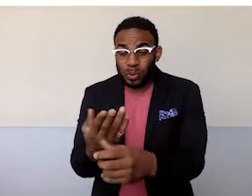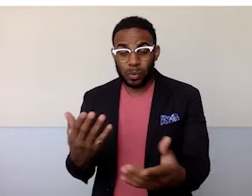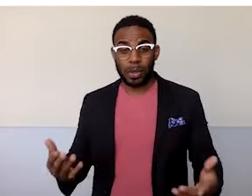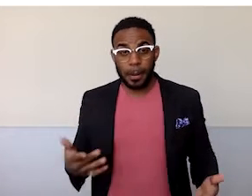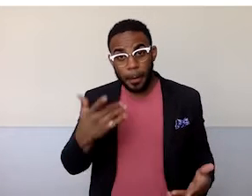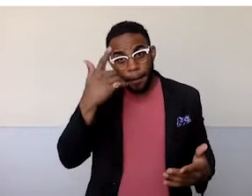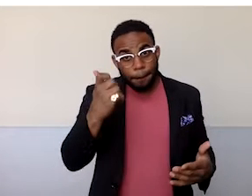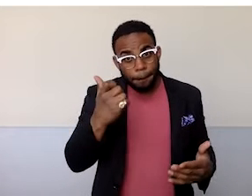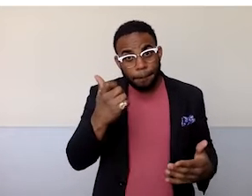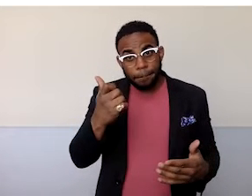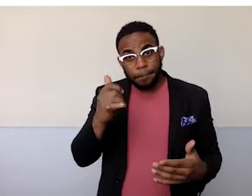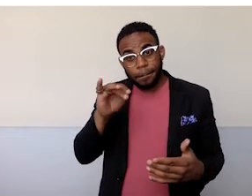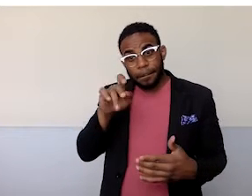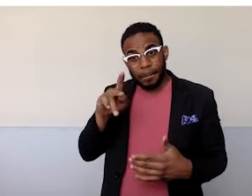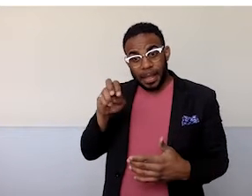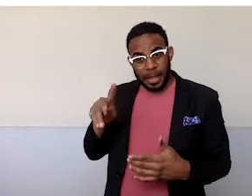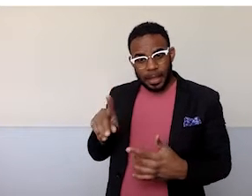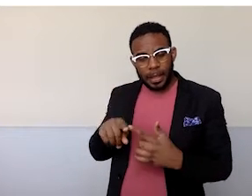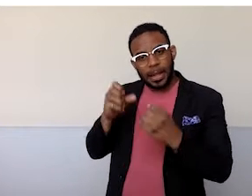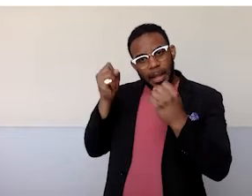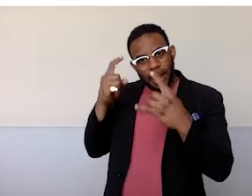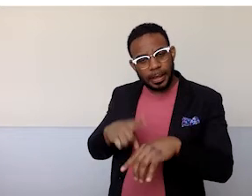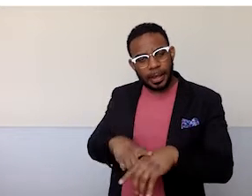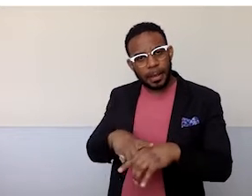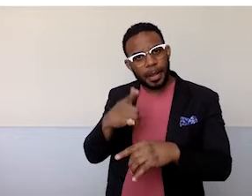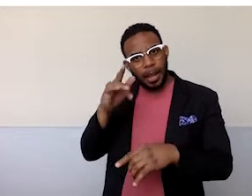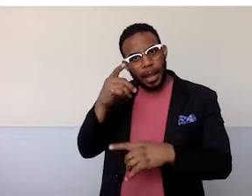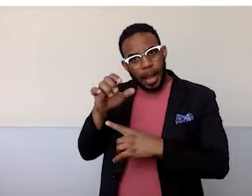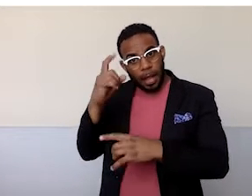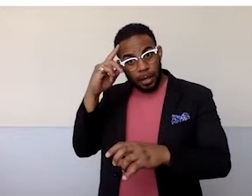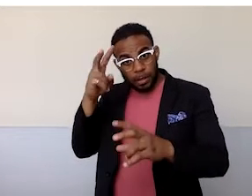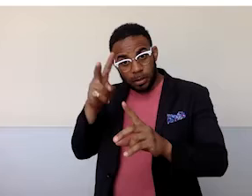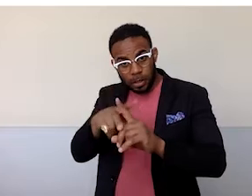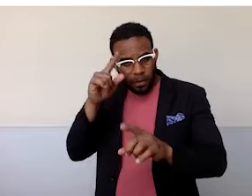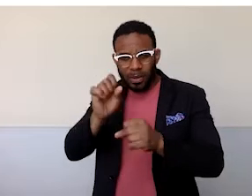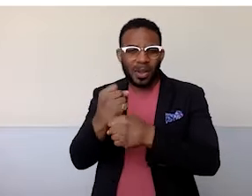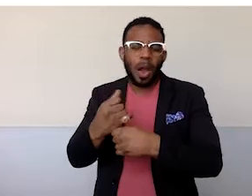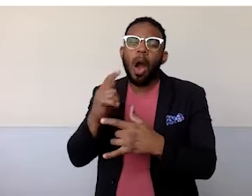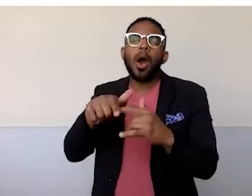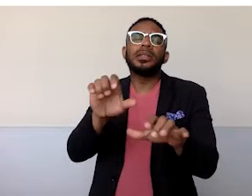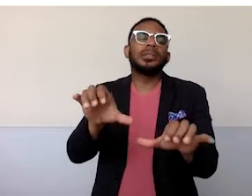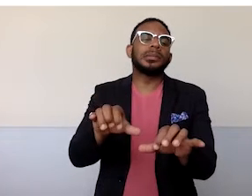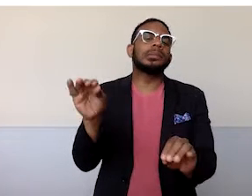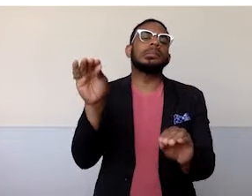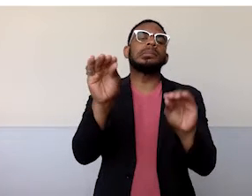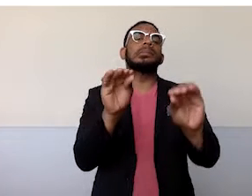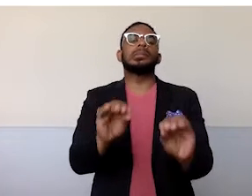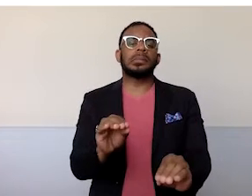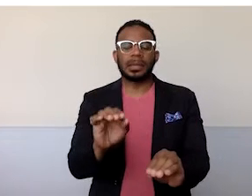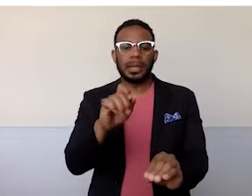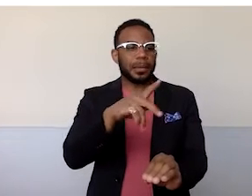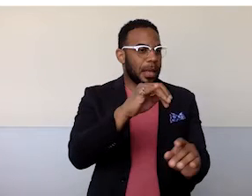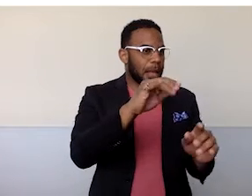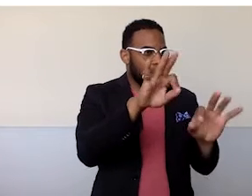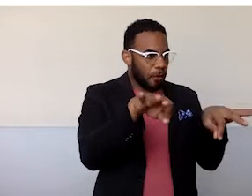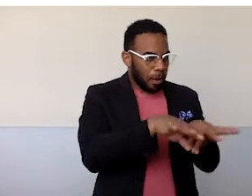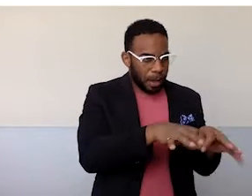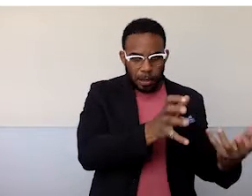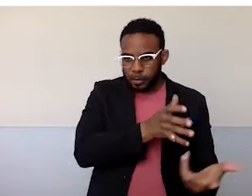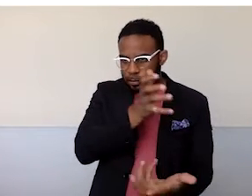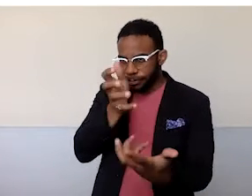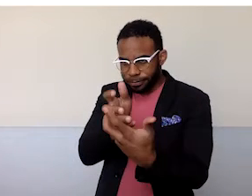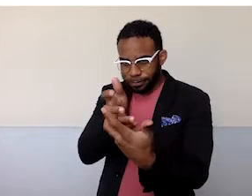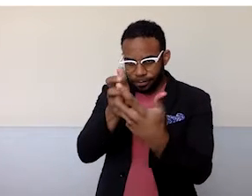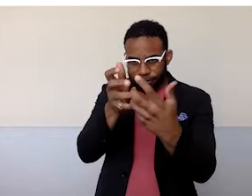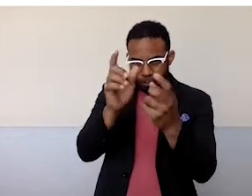all right? Because the backend does all of the database logic for you and everything. So all you need to do is just get the API endpoint and